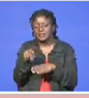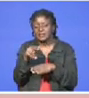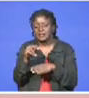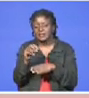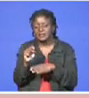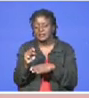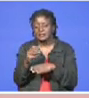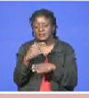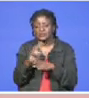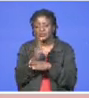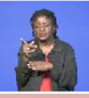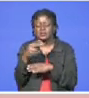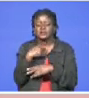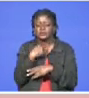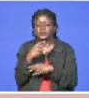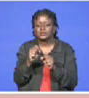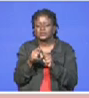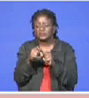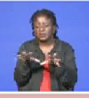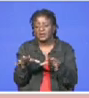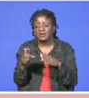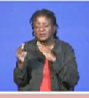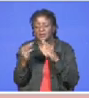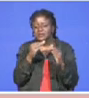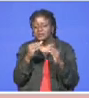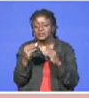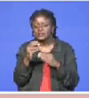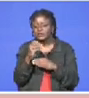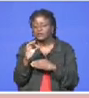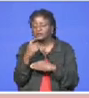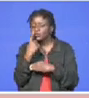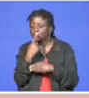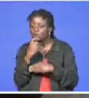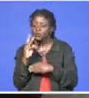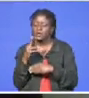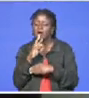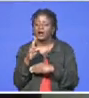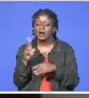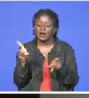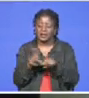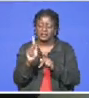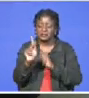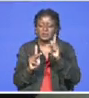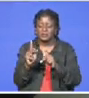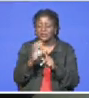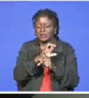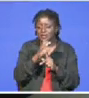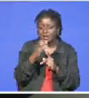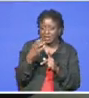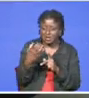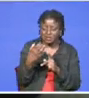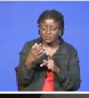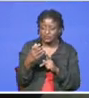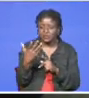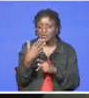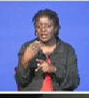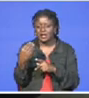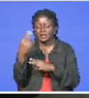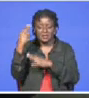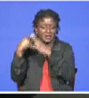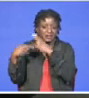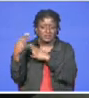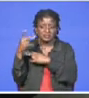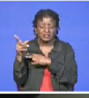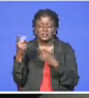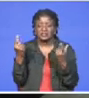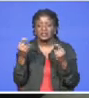to basically spread the message of who we are as a people, from a cultural aspect to that of our heritage. He did a wonderful